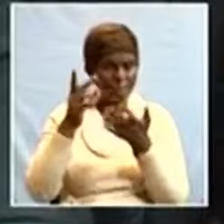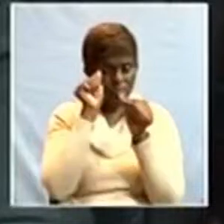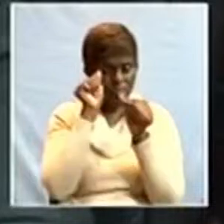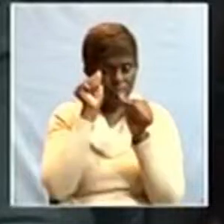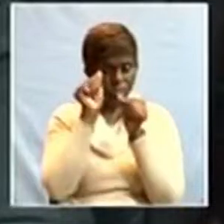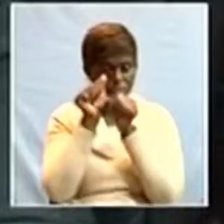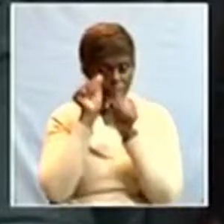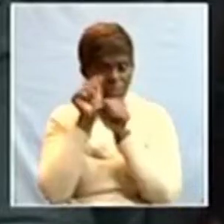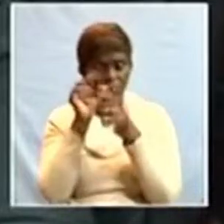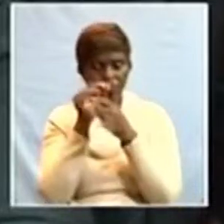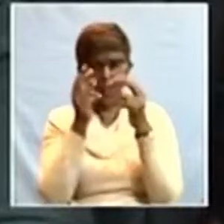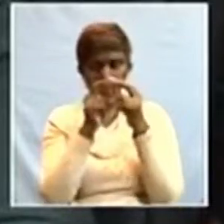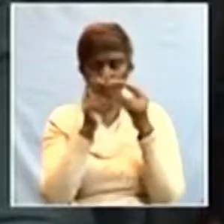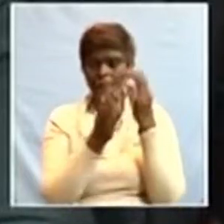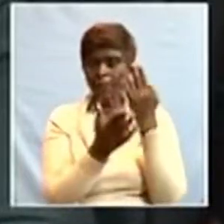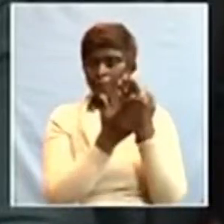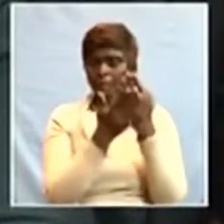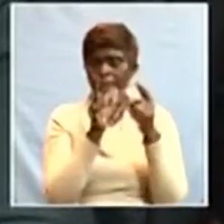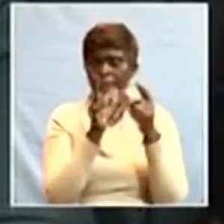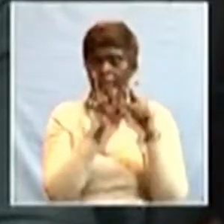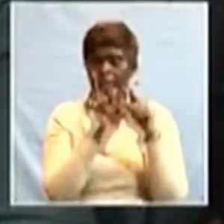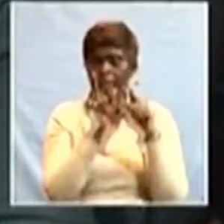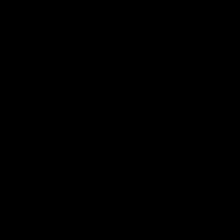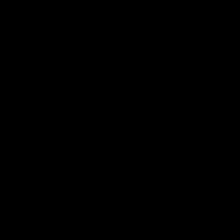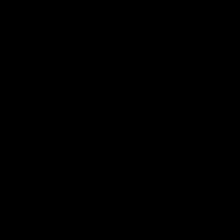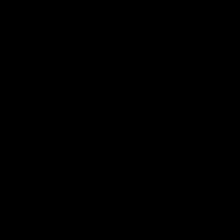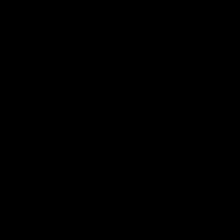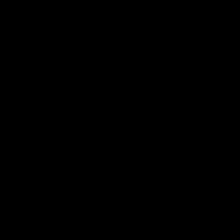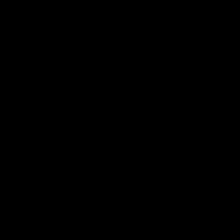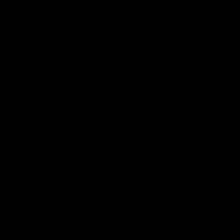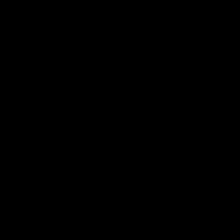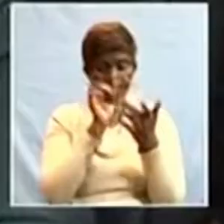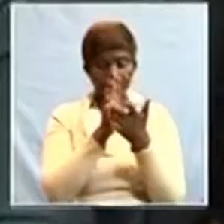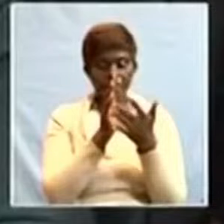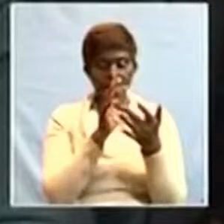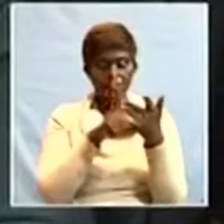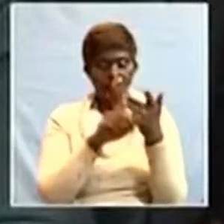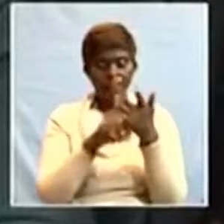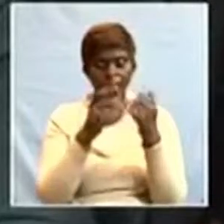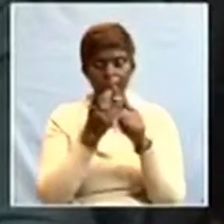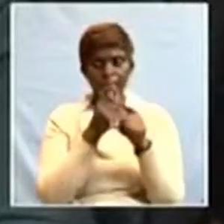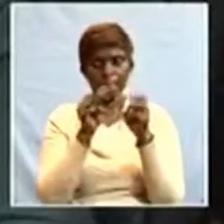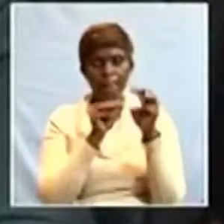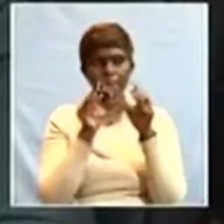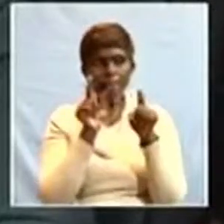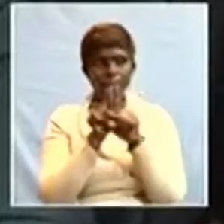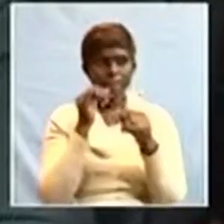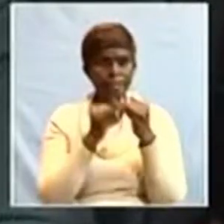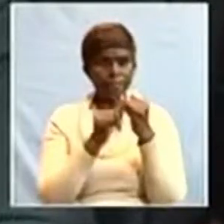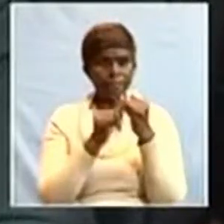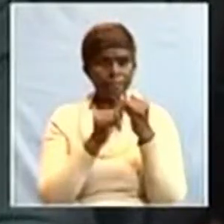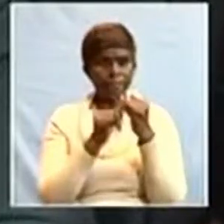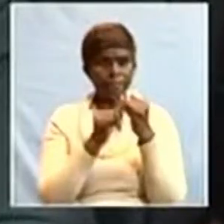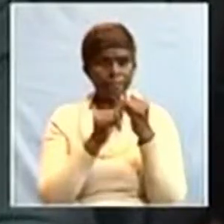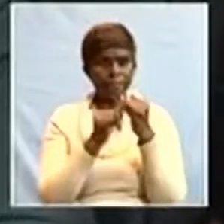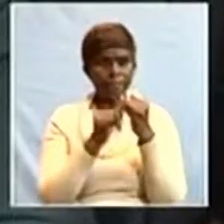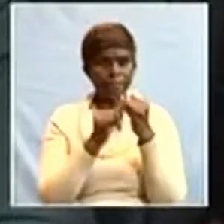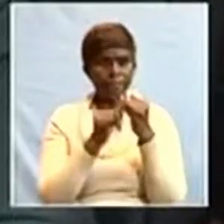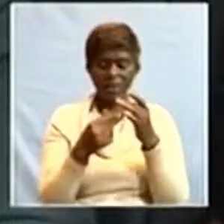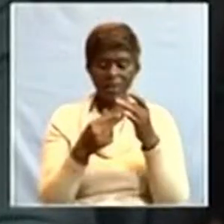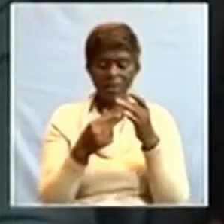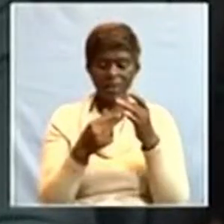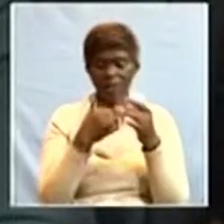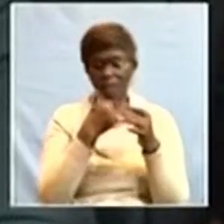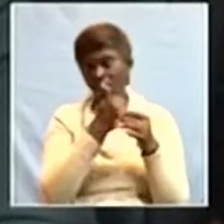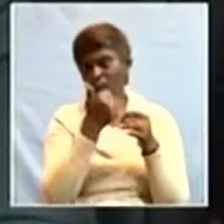agreement or contract attached addressed the large cash withdrawals by the pay point managers? And the last question, what